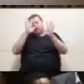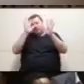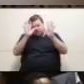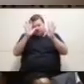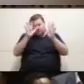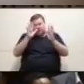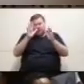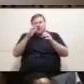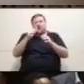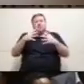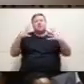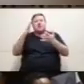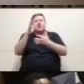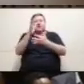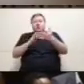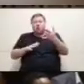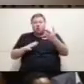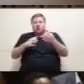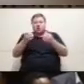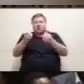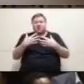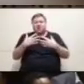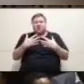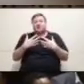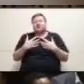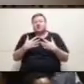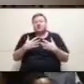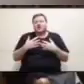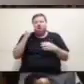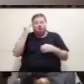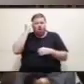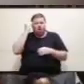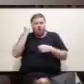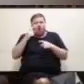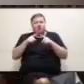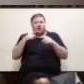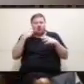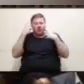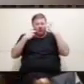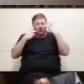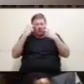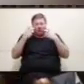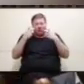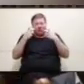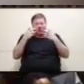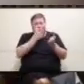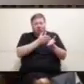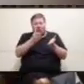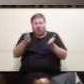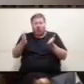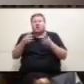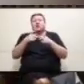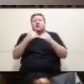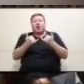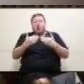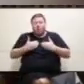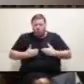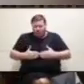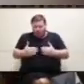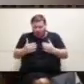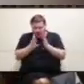you're giving us is interesting, but it's created a bit of confusion because we didn't quite get what was what. Let's move on. So you are